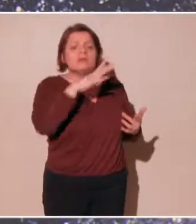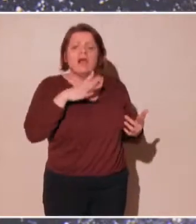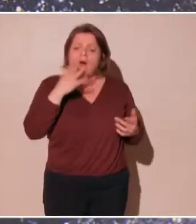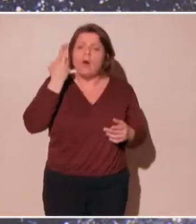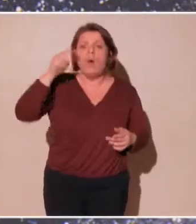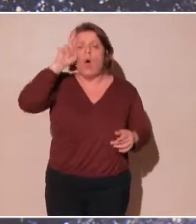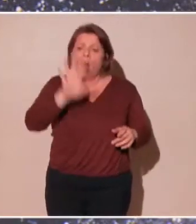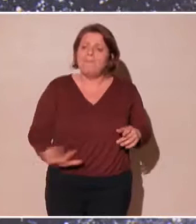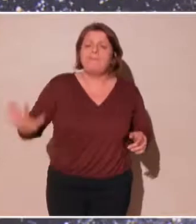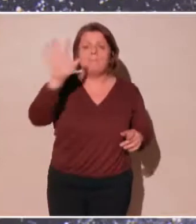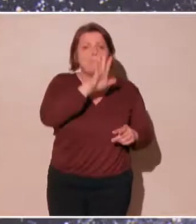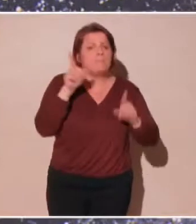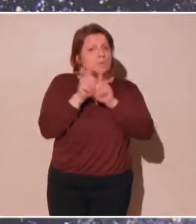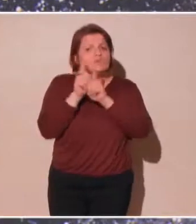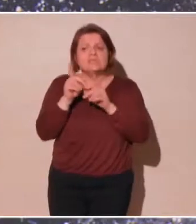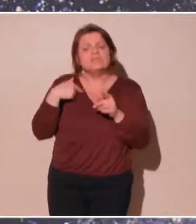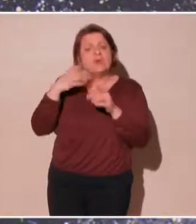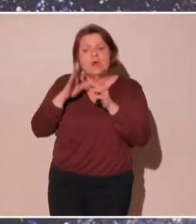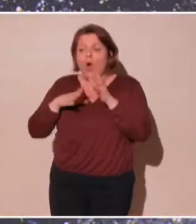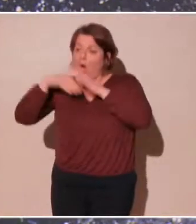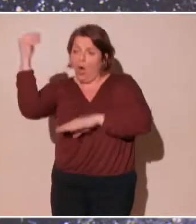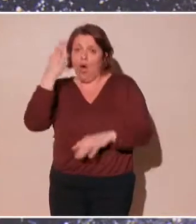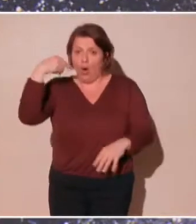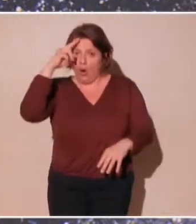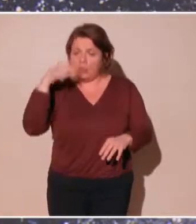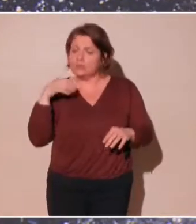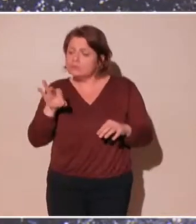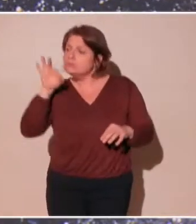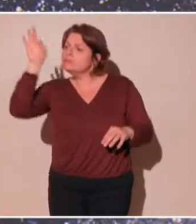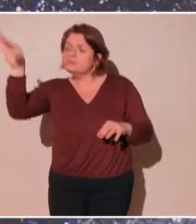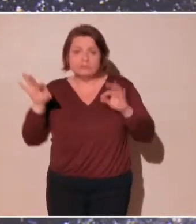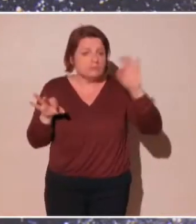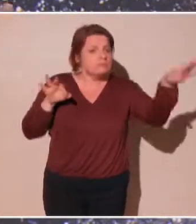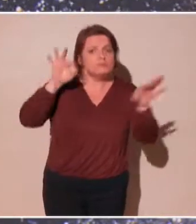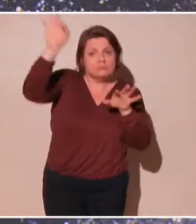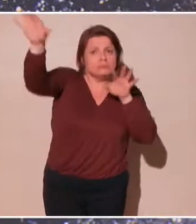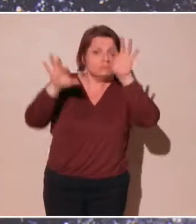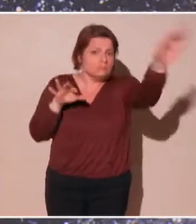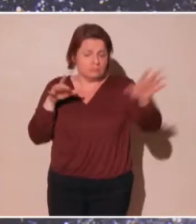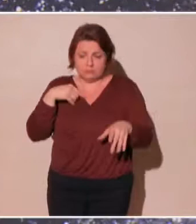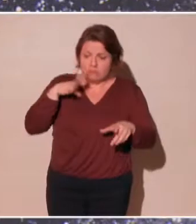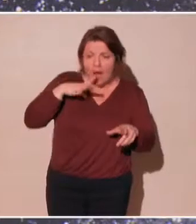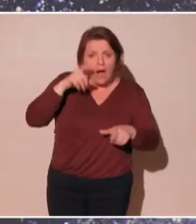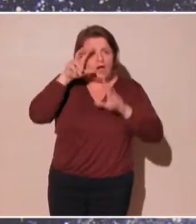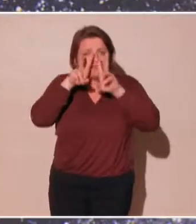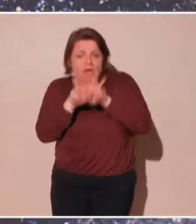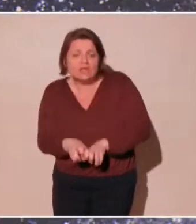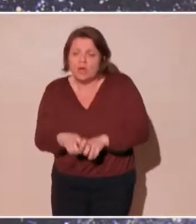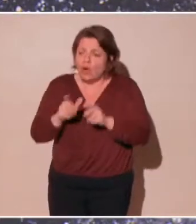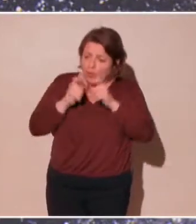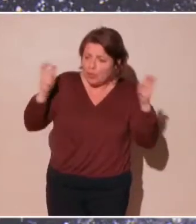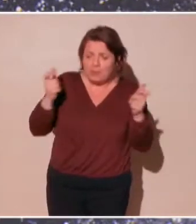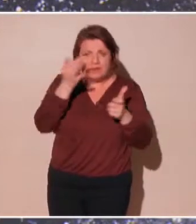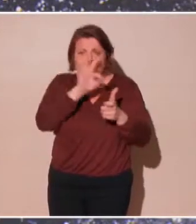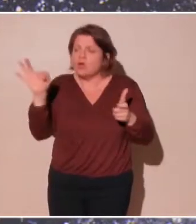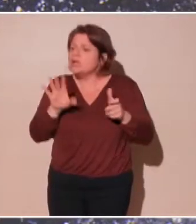author is a perfect example of that. And in Europe, we also have real excellence, real know-how